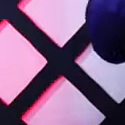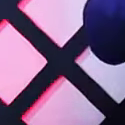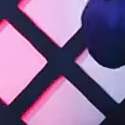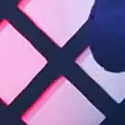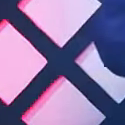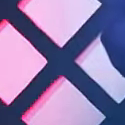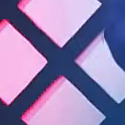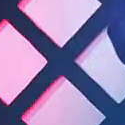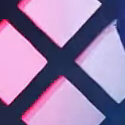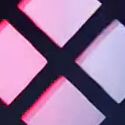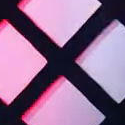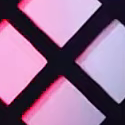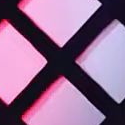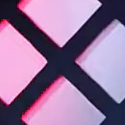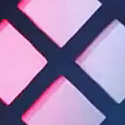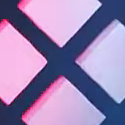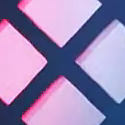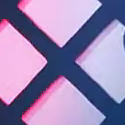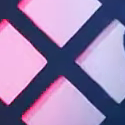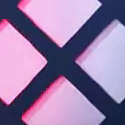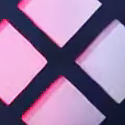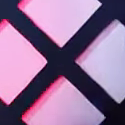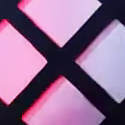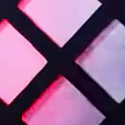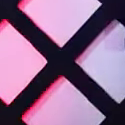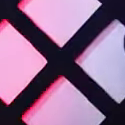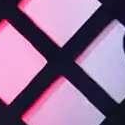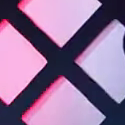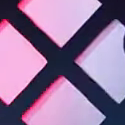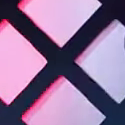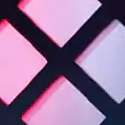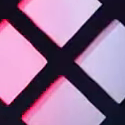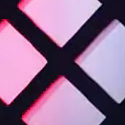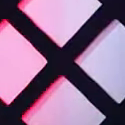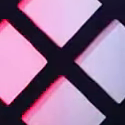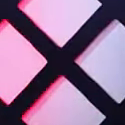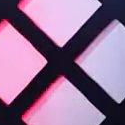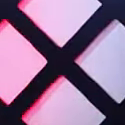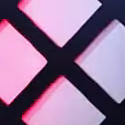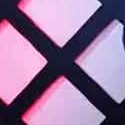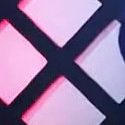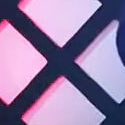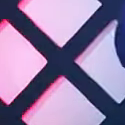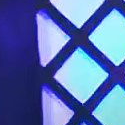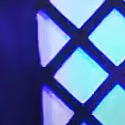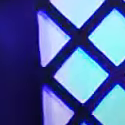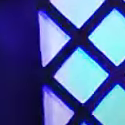So that I'll be able to align my spirit with the promptings of the Holy